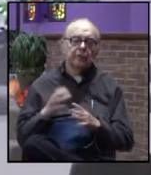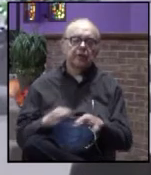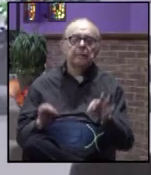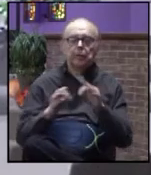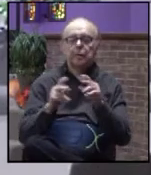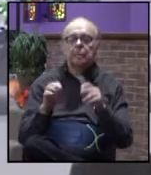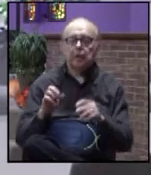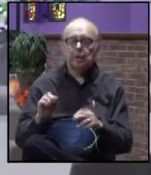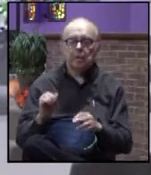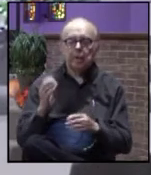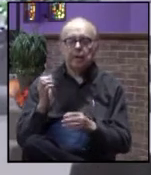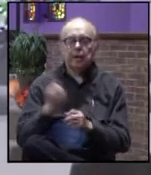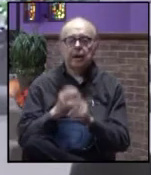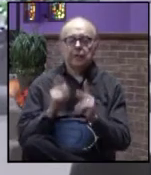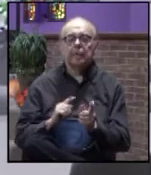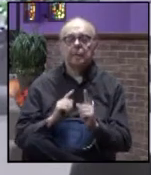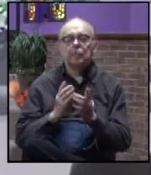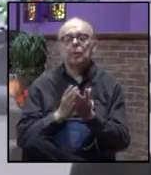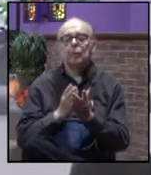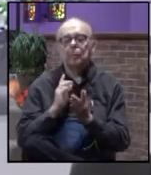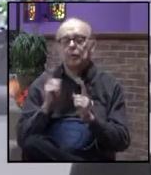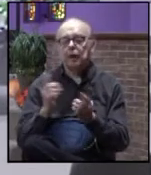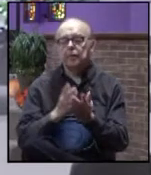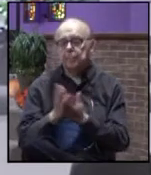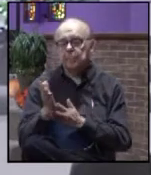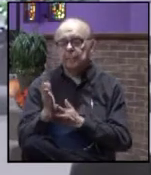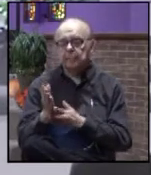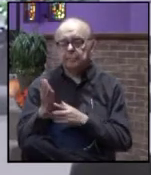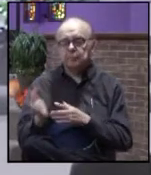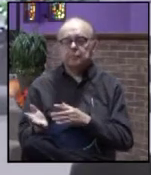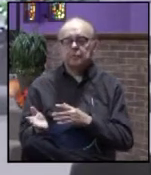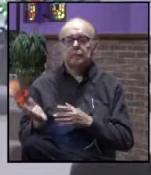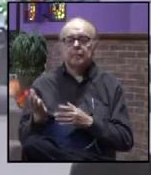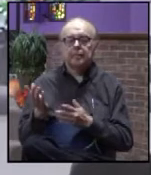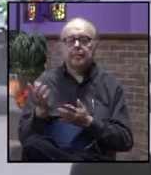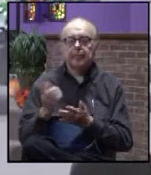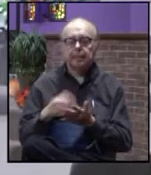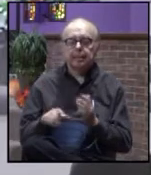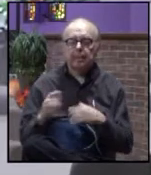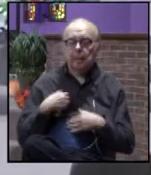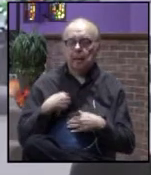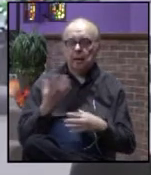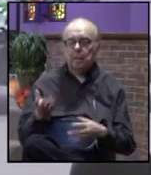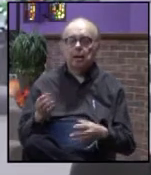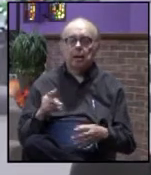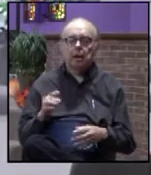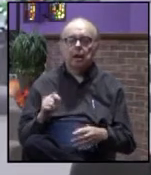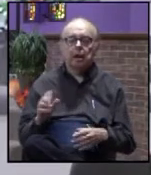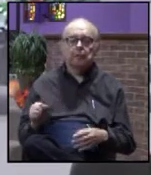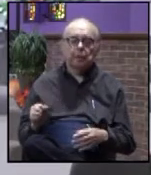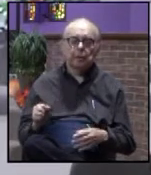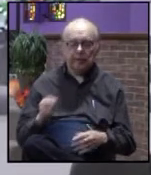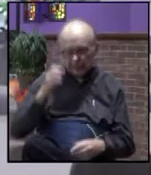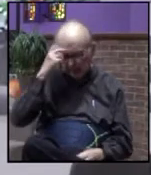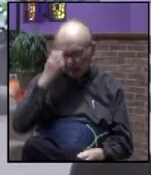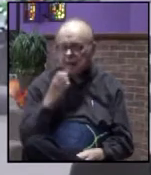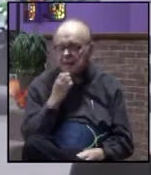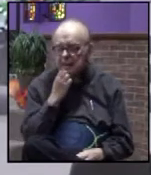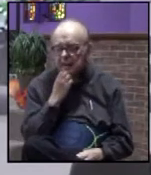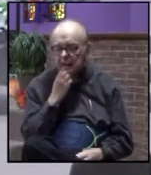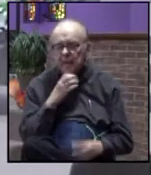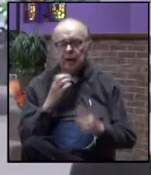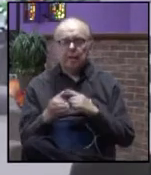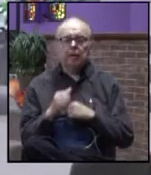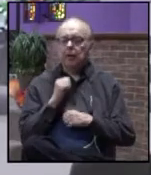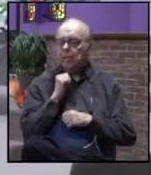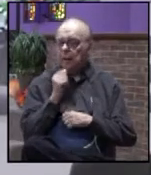everybody came through. And so it was there. And so what you have in this port of Ephesus is a culture